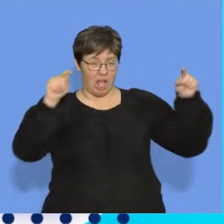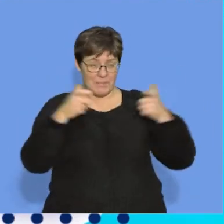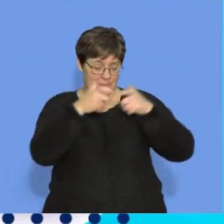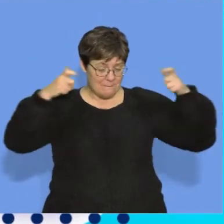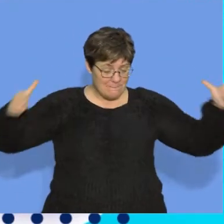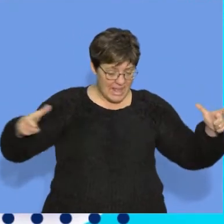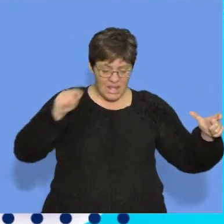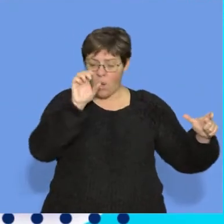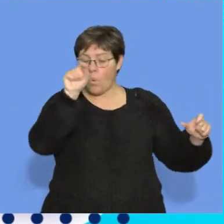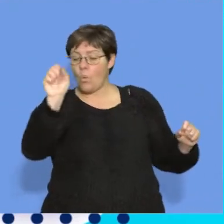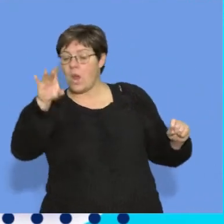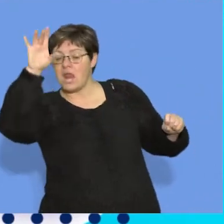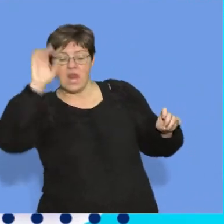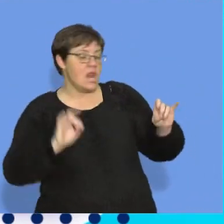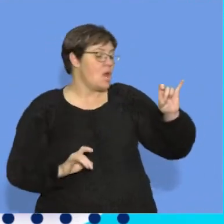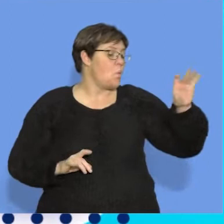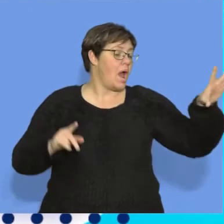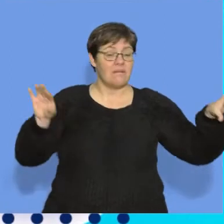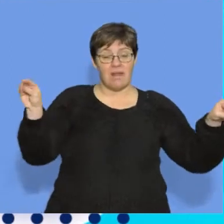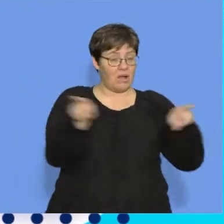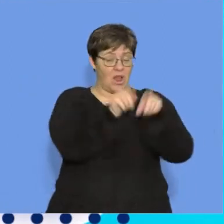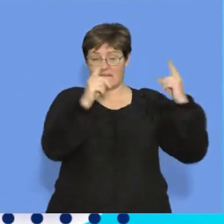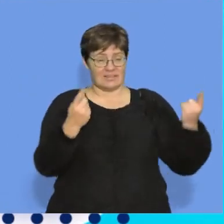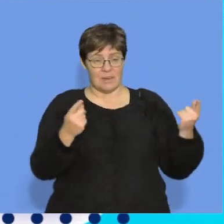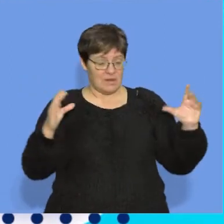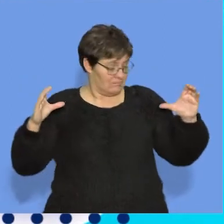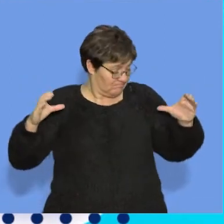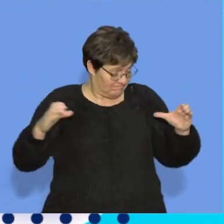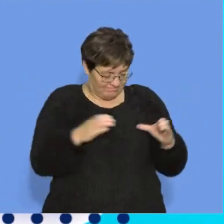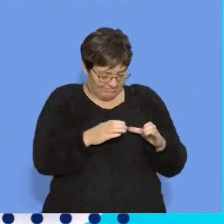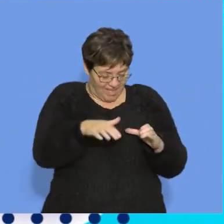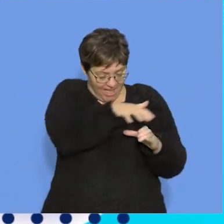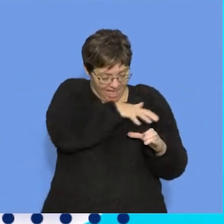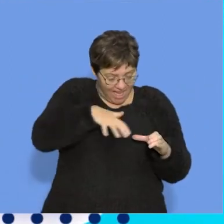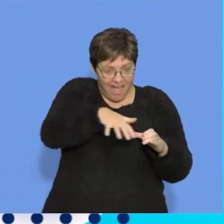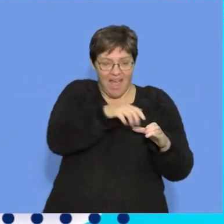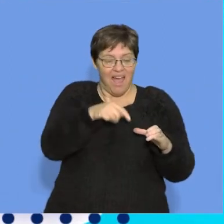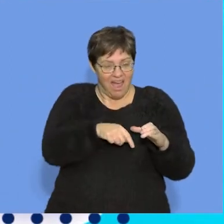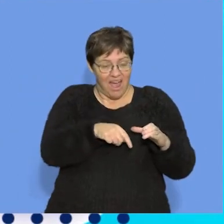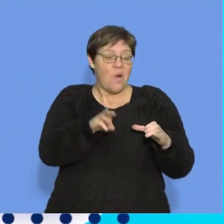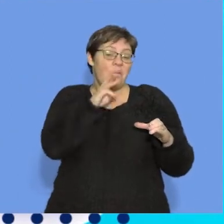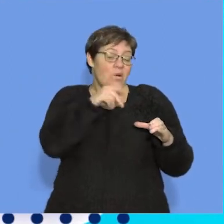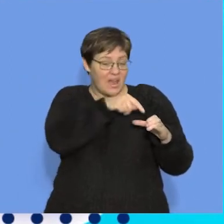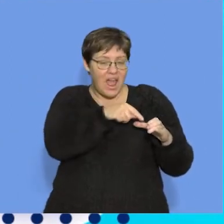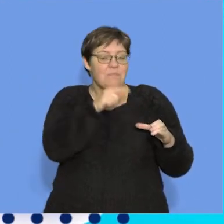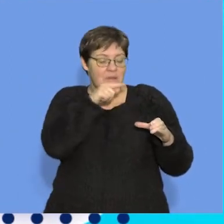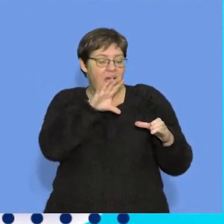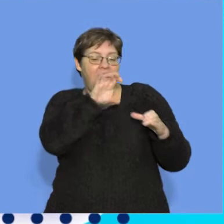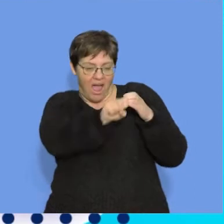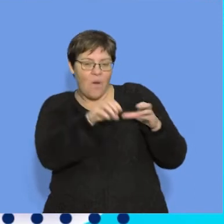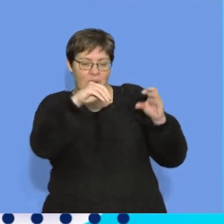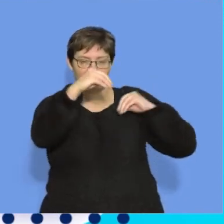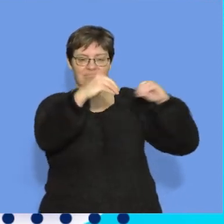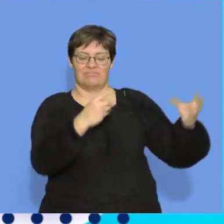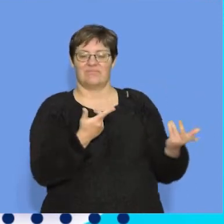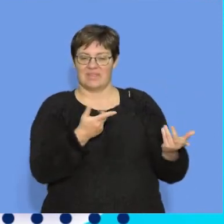area, not likely to collide. But when you've concentrated them around the oasis, then you'll find a camel that's there,